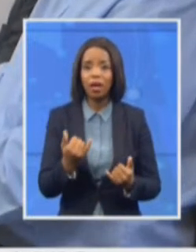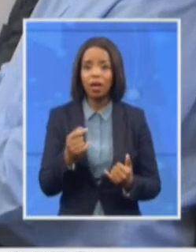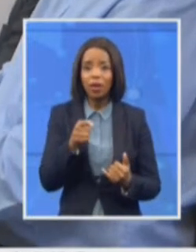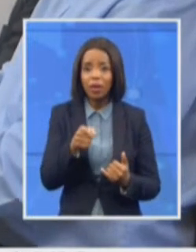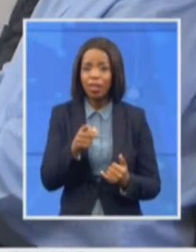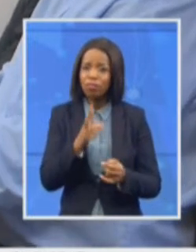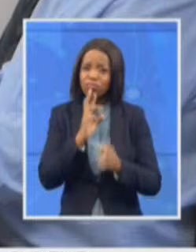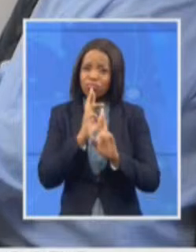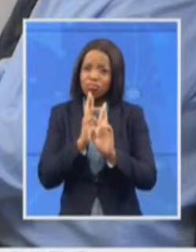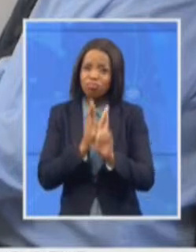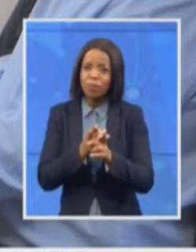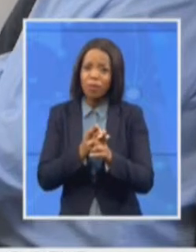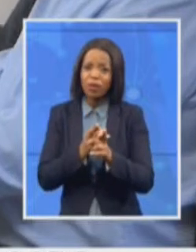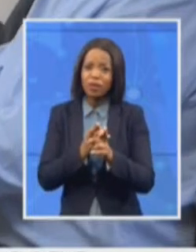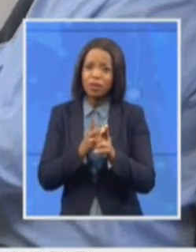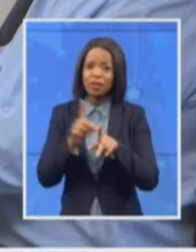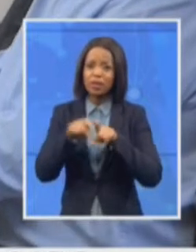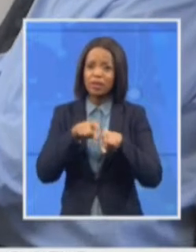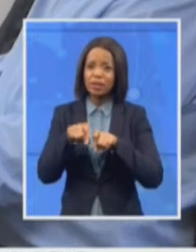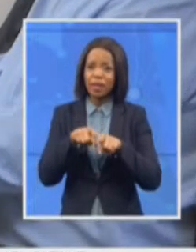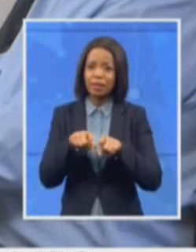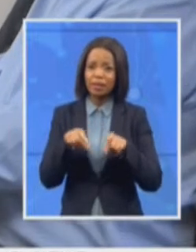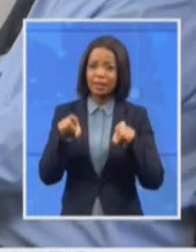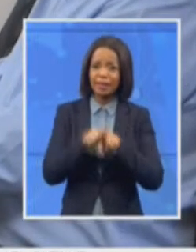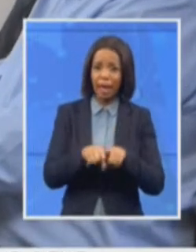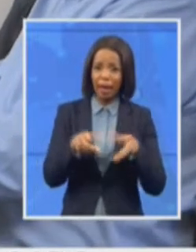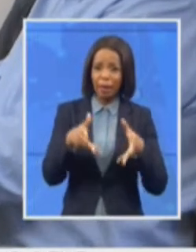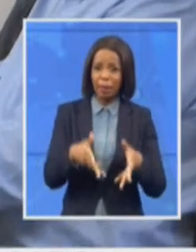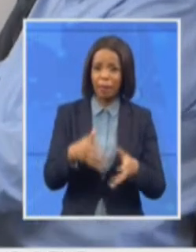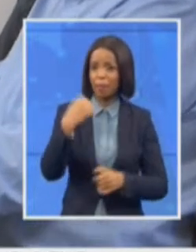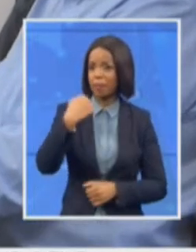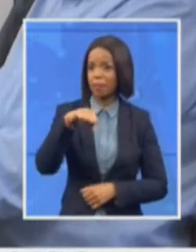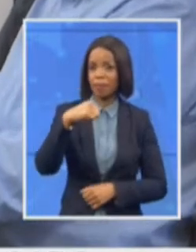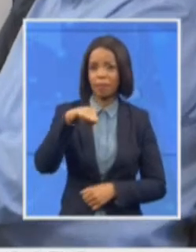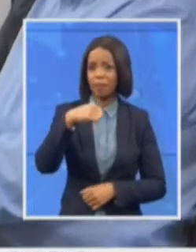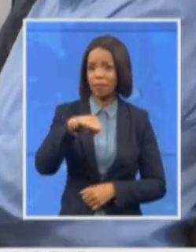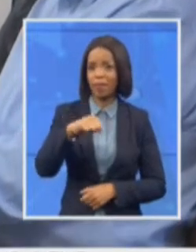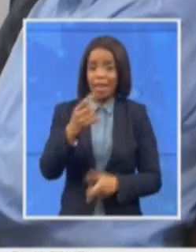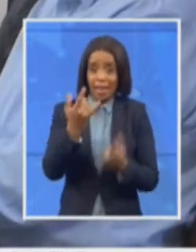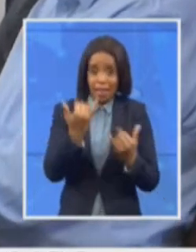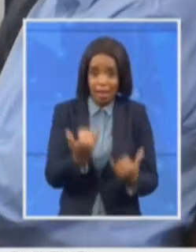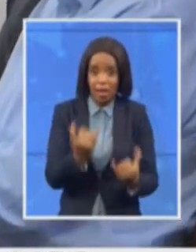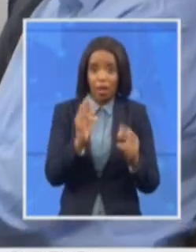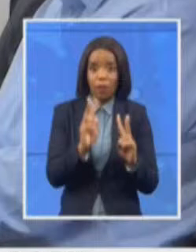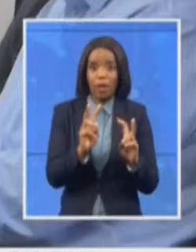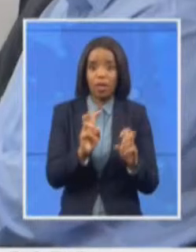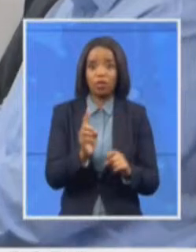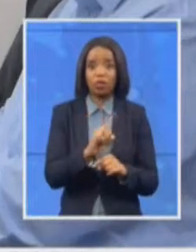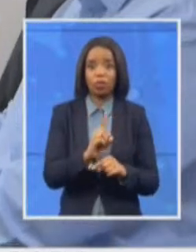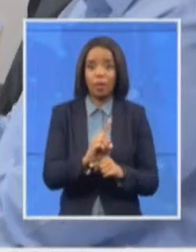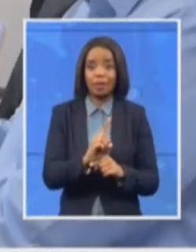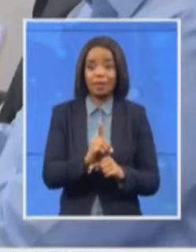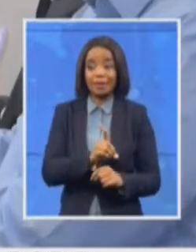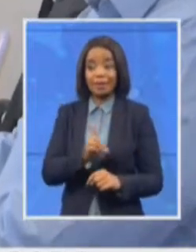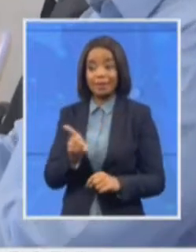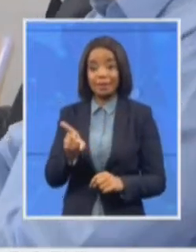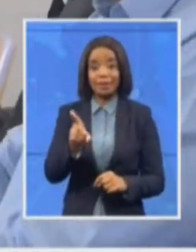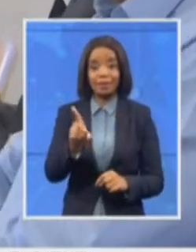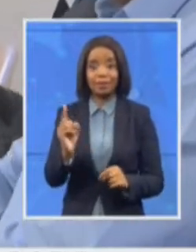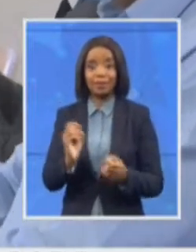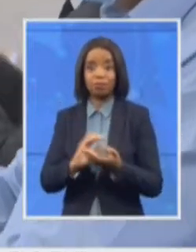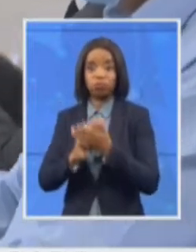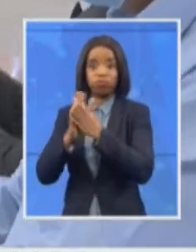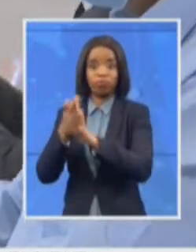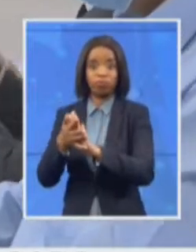The test is not whether the issues of public interest are at stake. They are not. What the issue is a contractual issue.